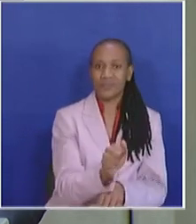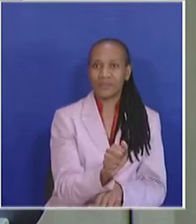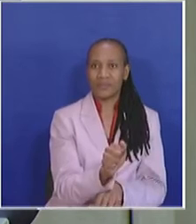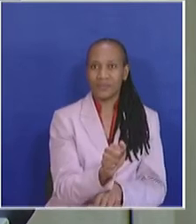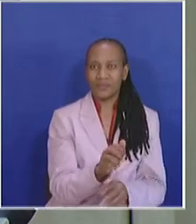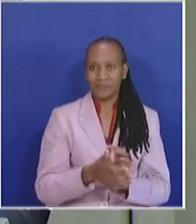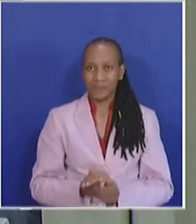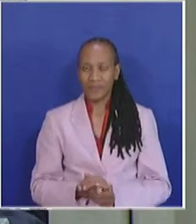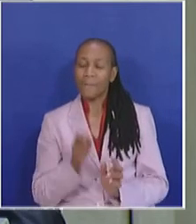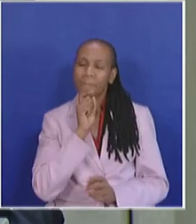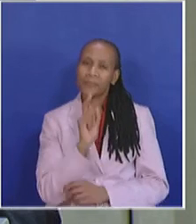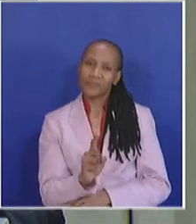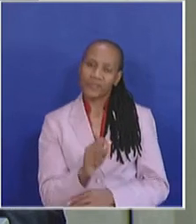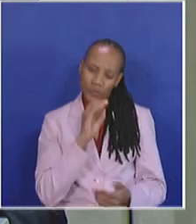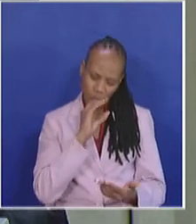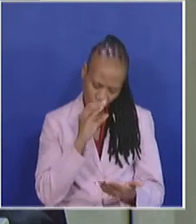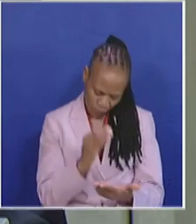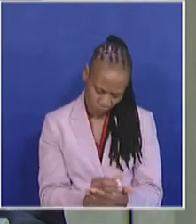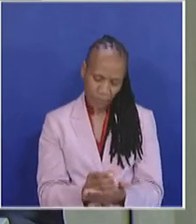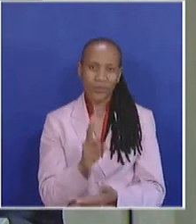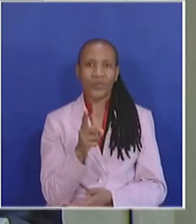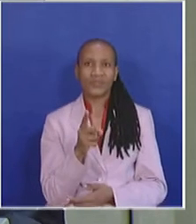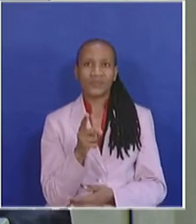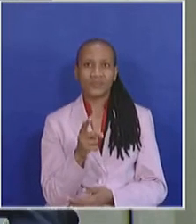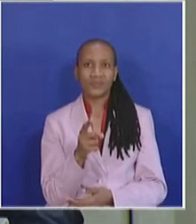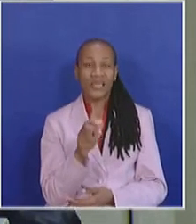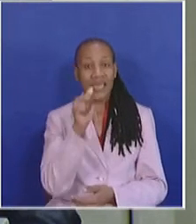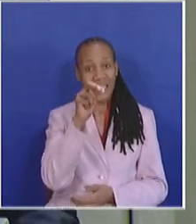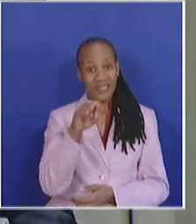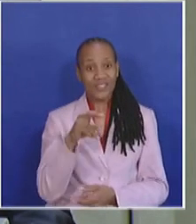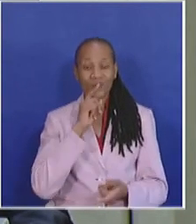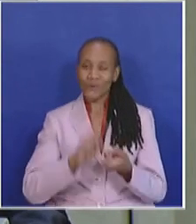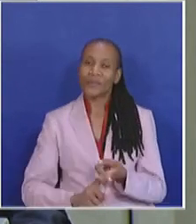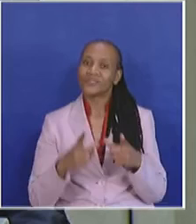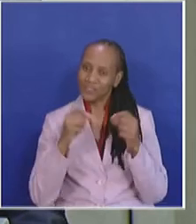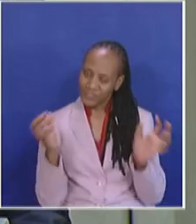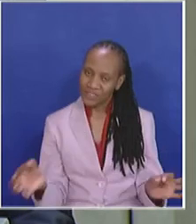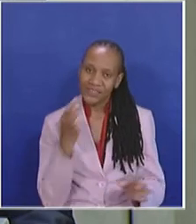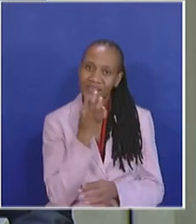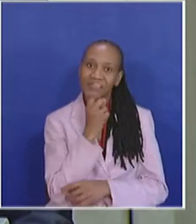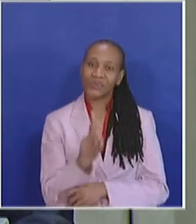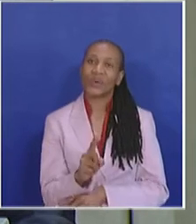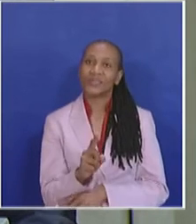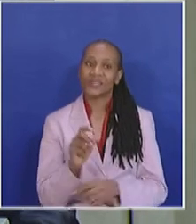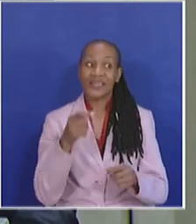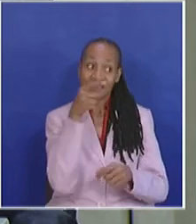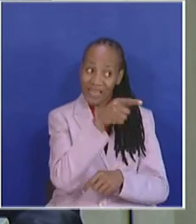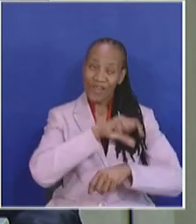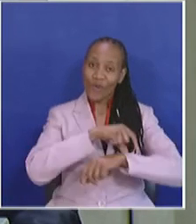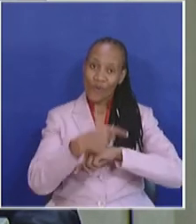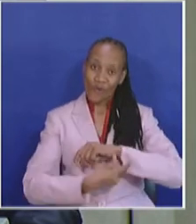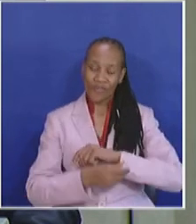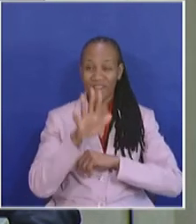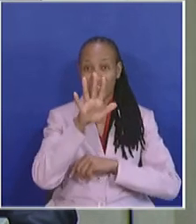posture reaffirms the commitment made by the ANC in its policy conference, 52nd